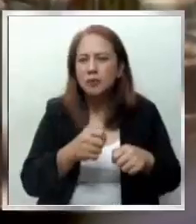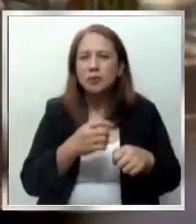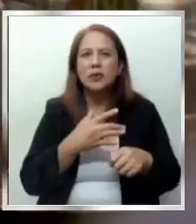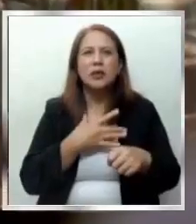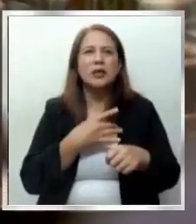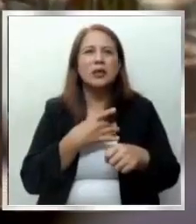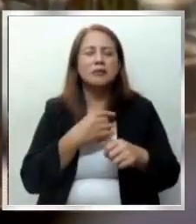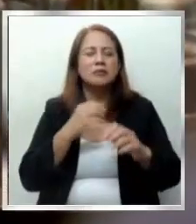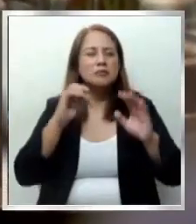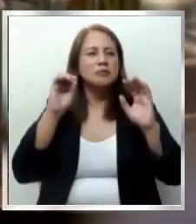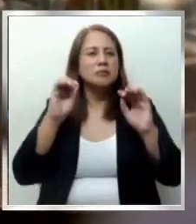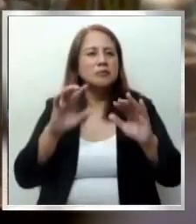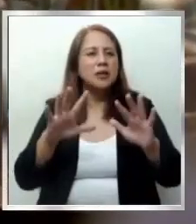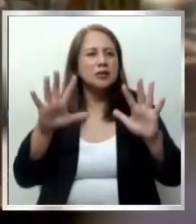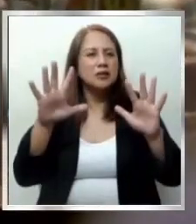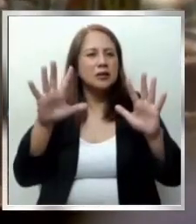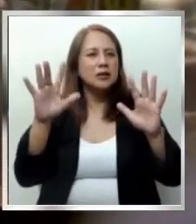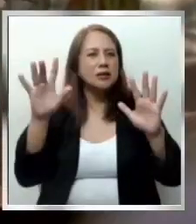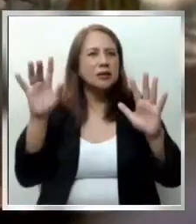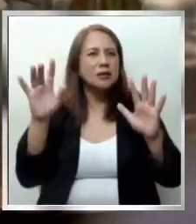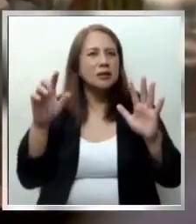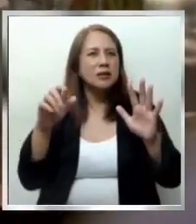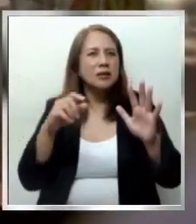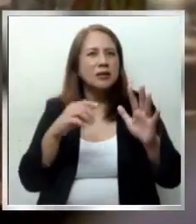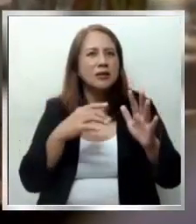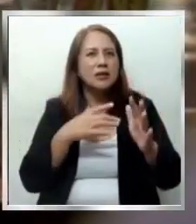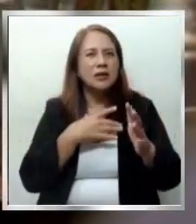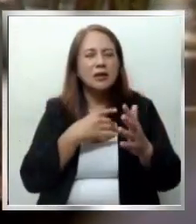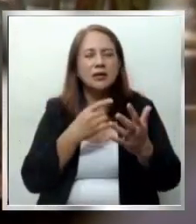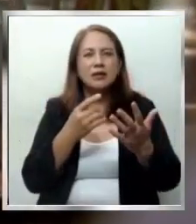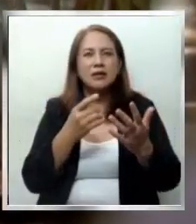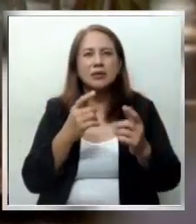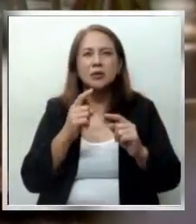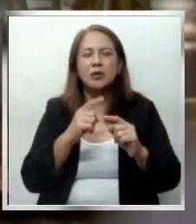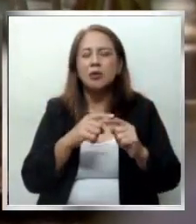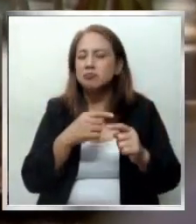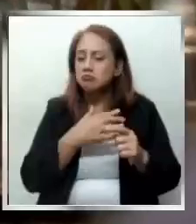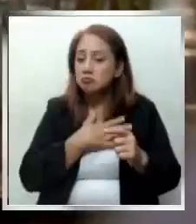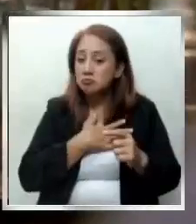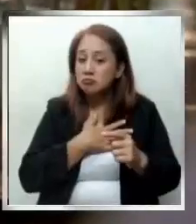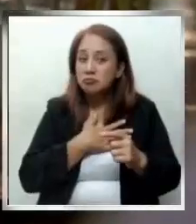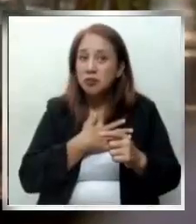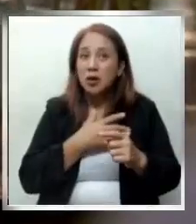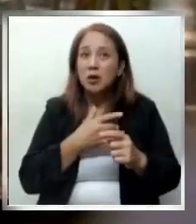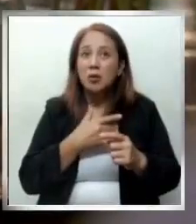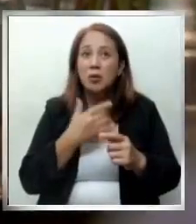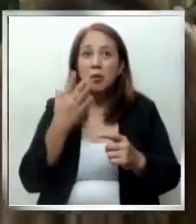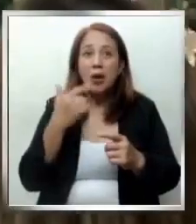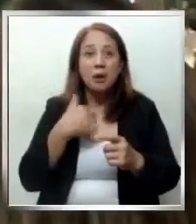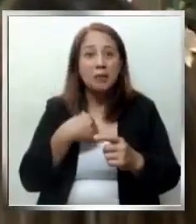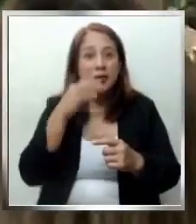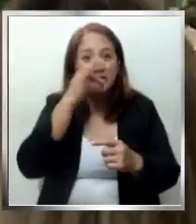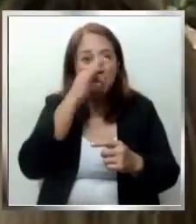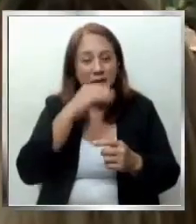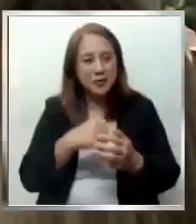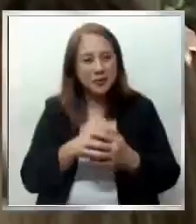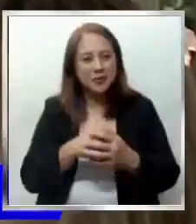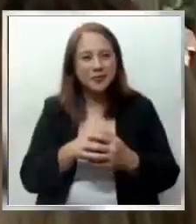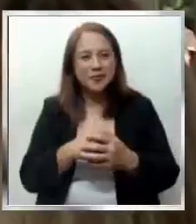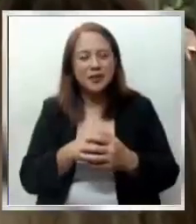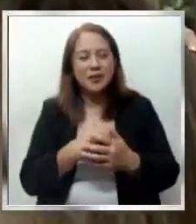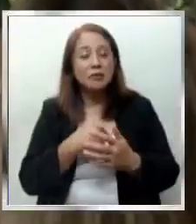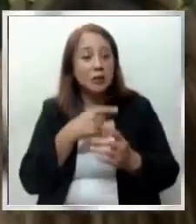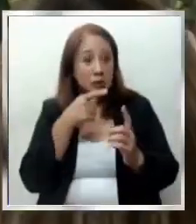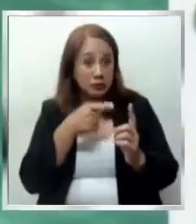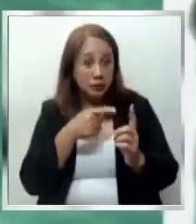magical like alchemy, and I'm like, "Oh, that's because I am Filipino." Para kay Vanessa, isa